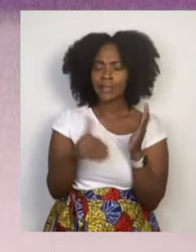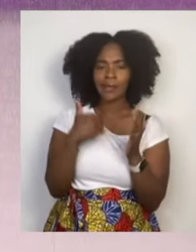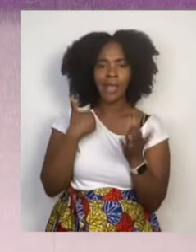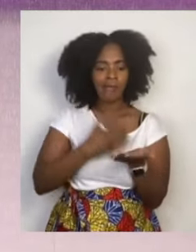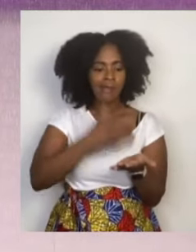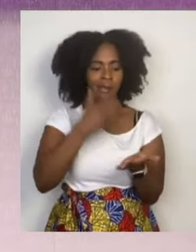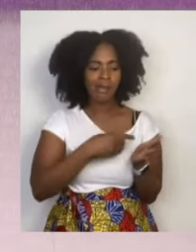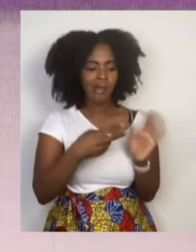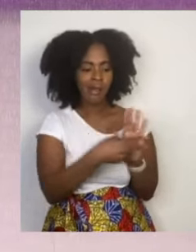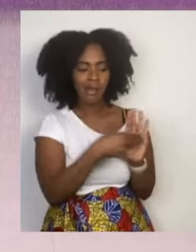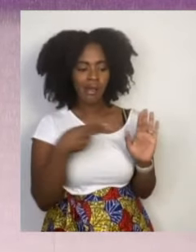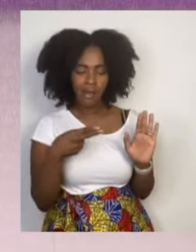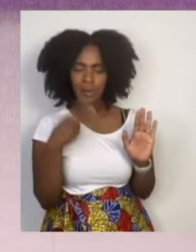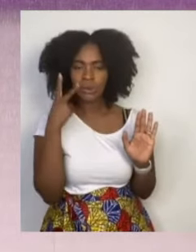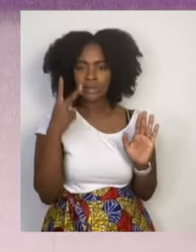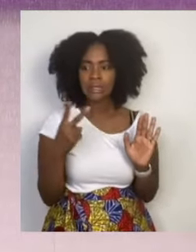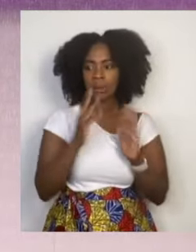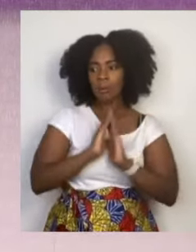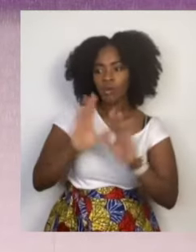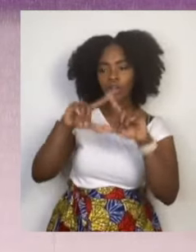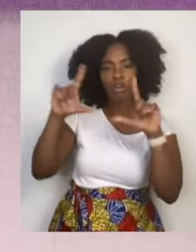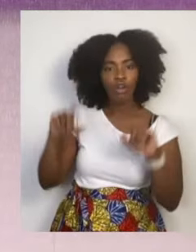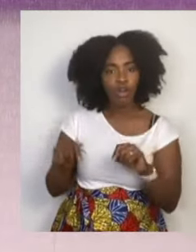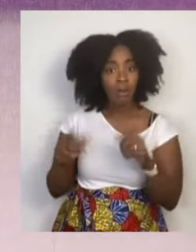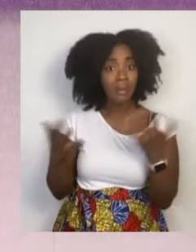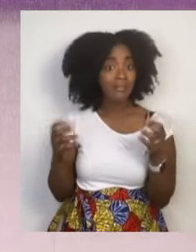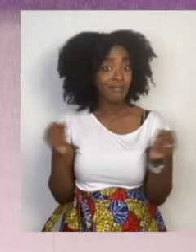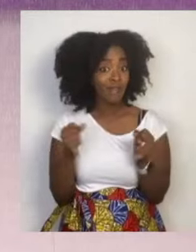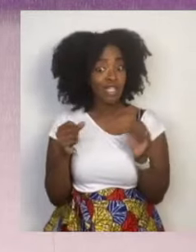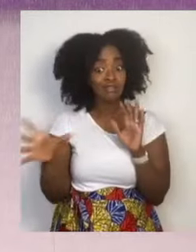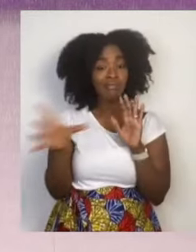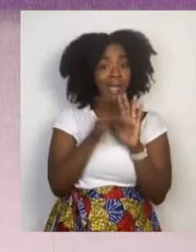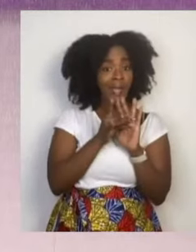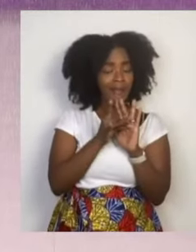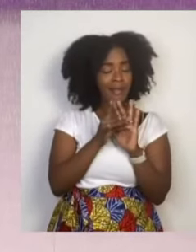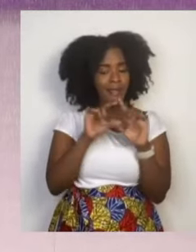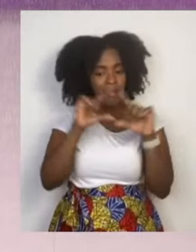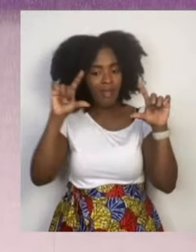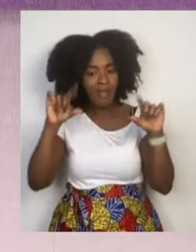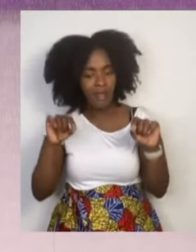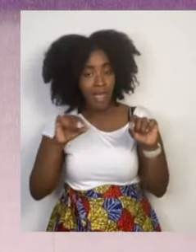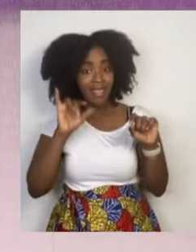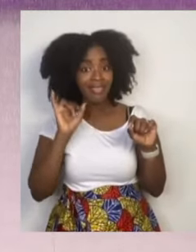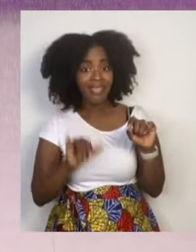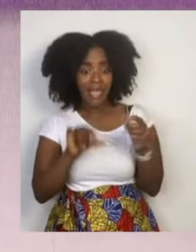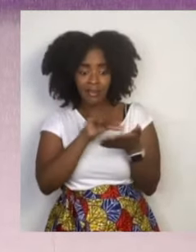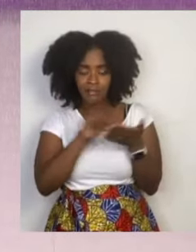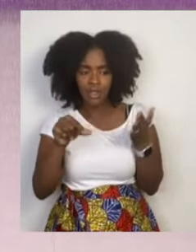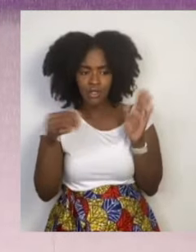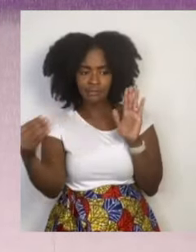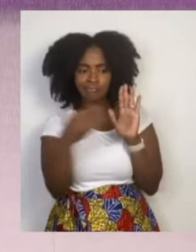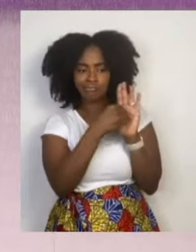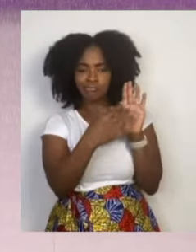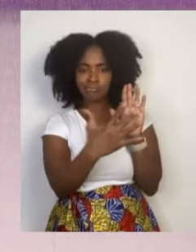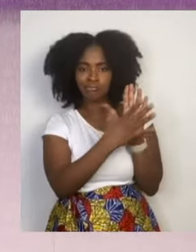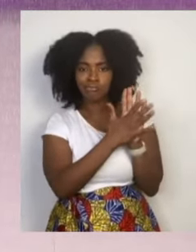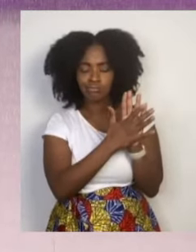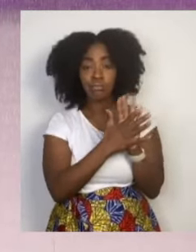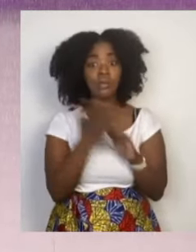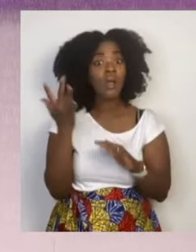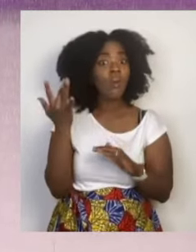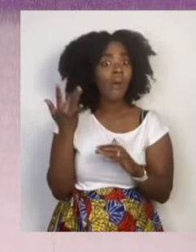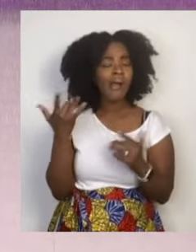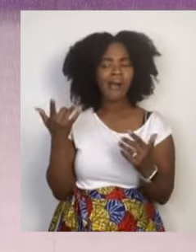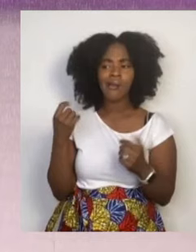on refrigerator magnets. But the thing that makes this verse so powerful is not just what